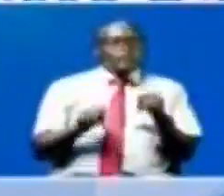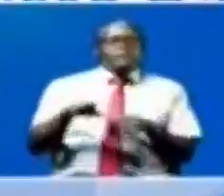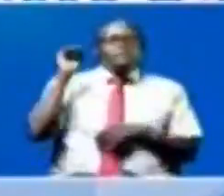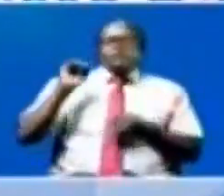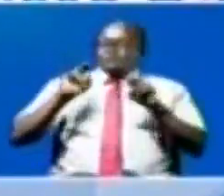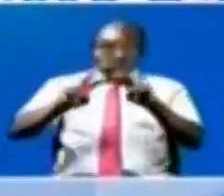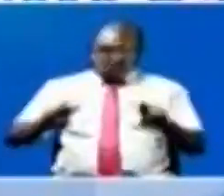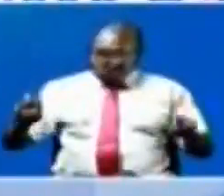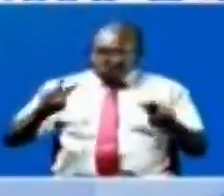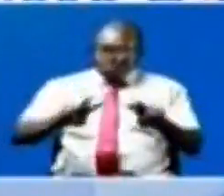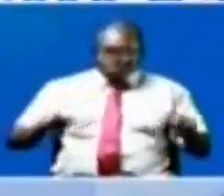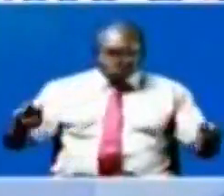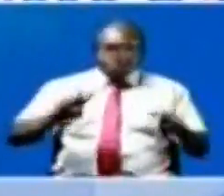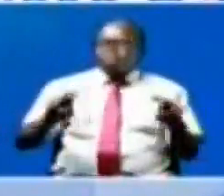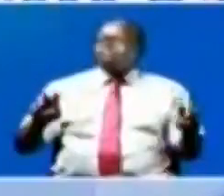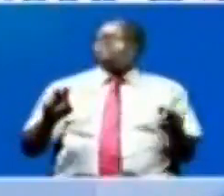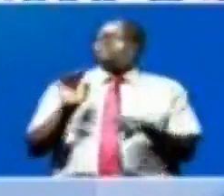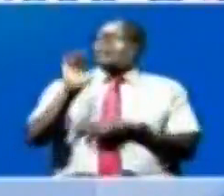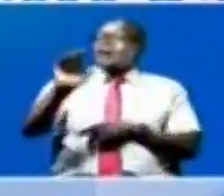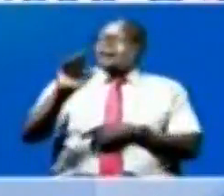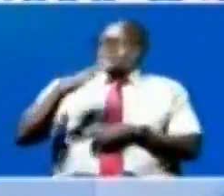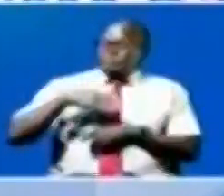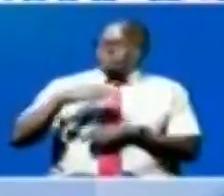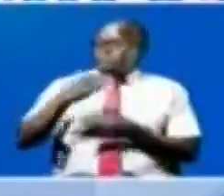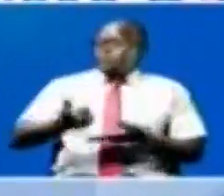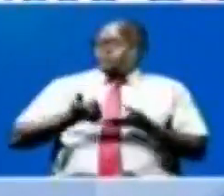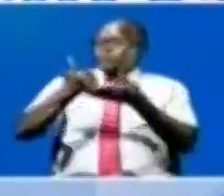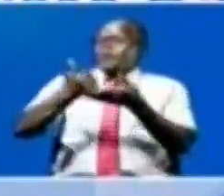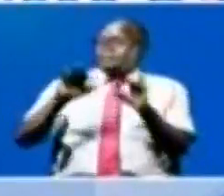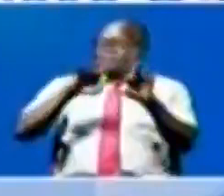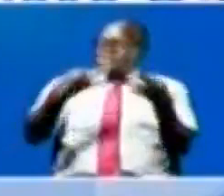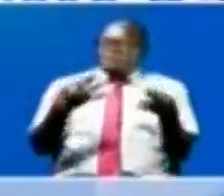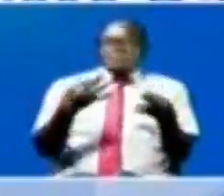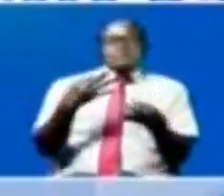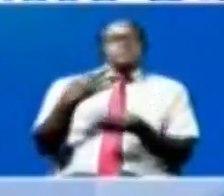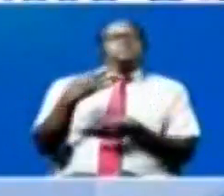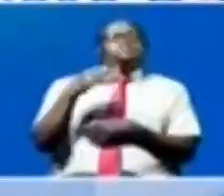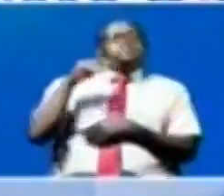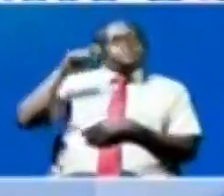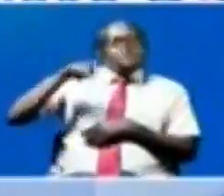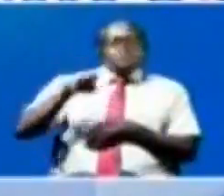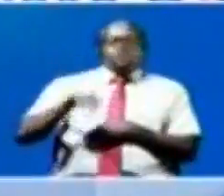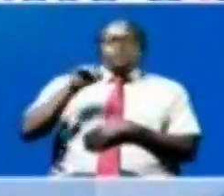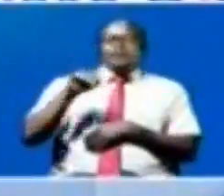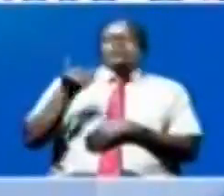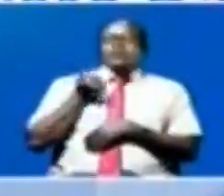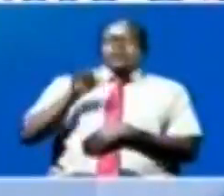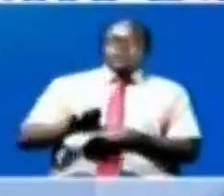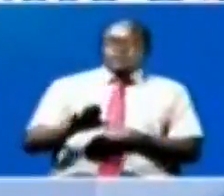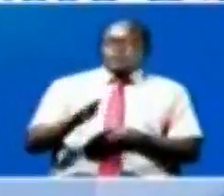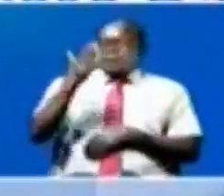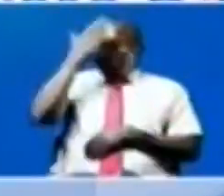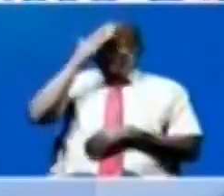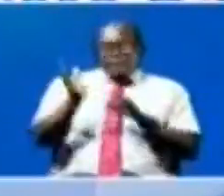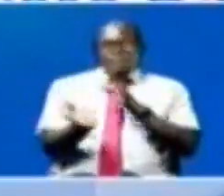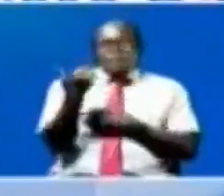by family and friends as an appeal was sent out on social media with the family desperate to find her. However, on Monday morning, the family